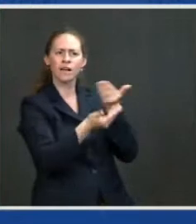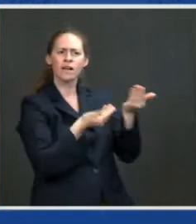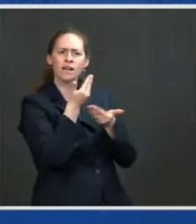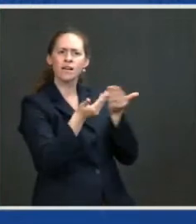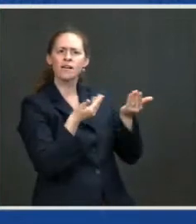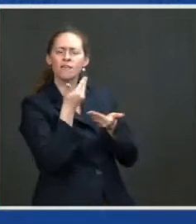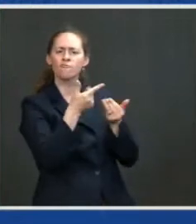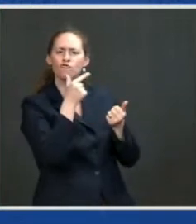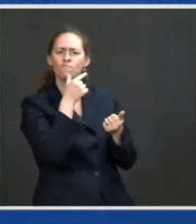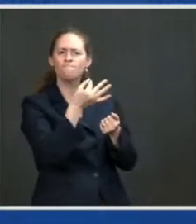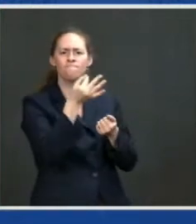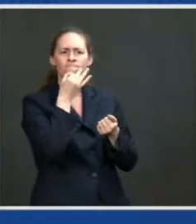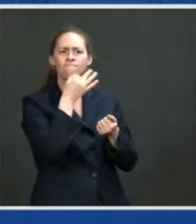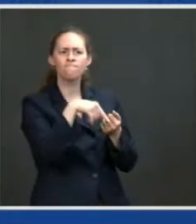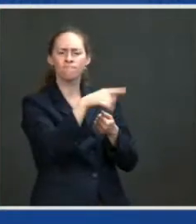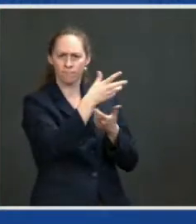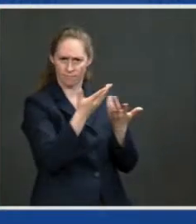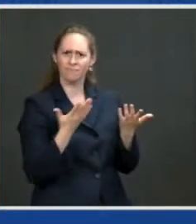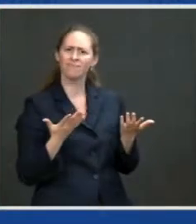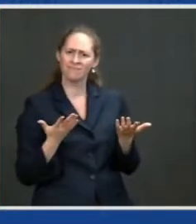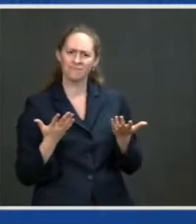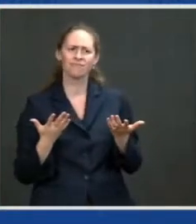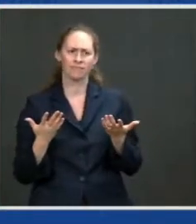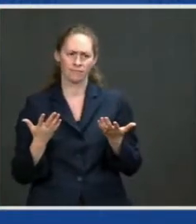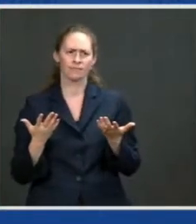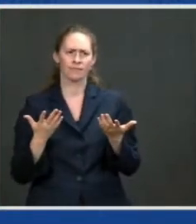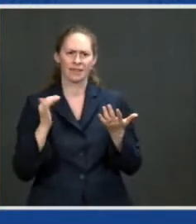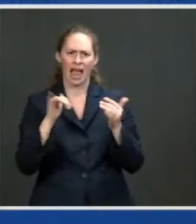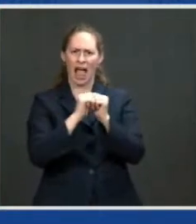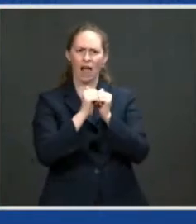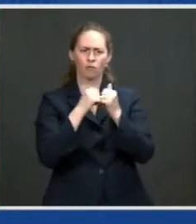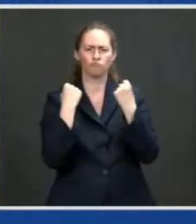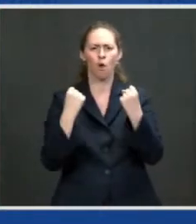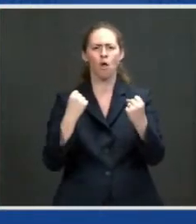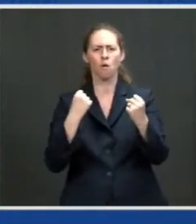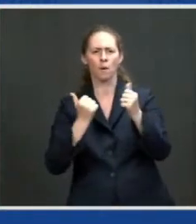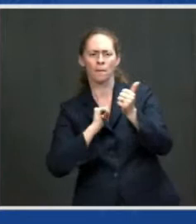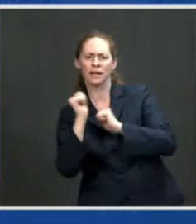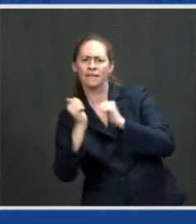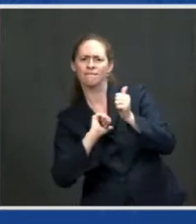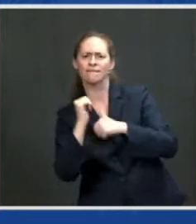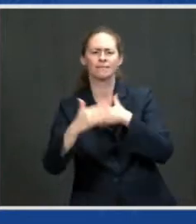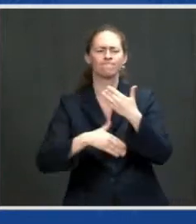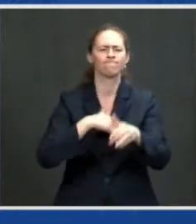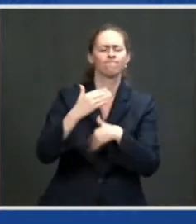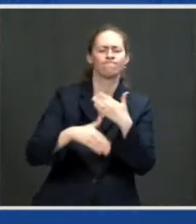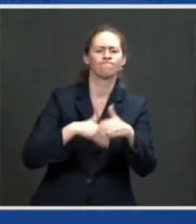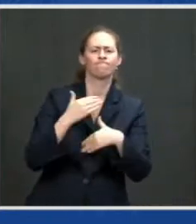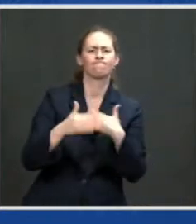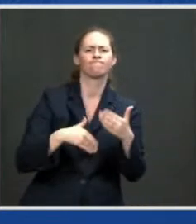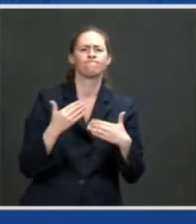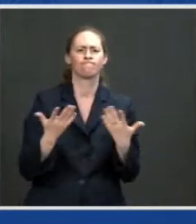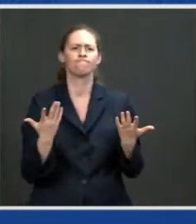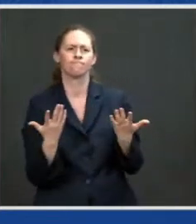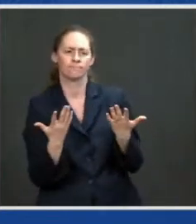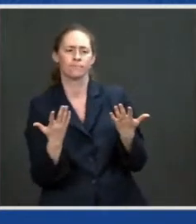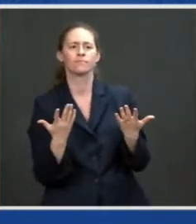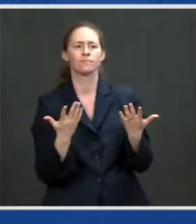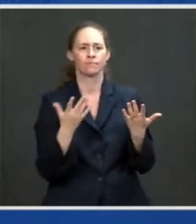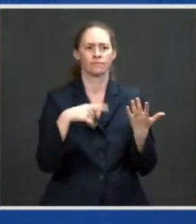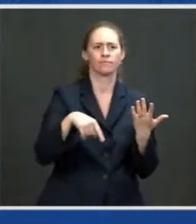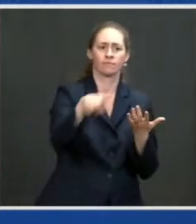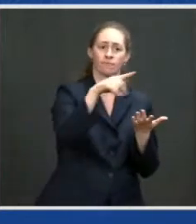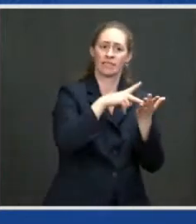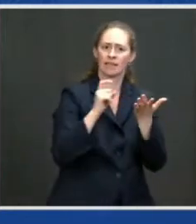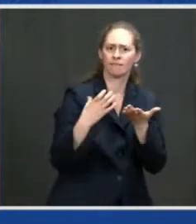workers. That kind of competition in the market doesn't just give workers more ability to earn a higher wage, it gives them the power to demand and be treated with dignity